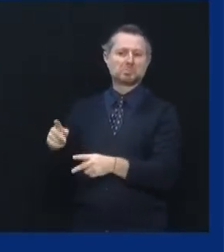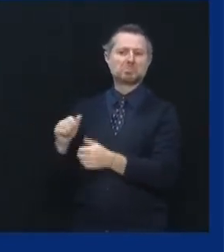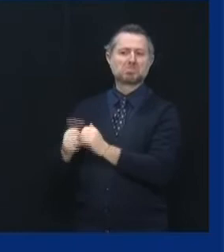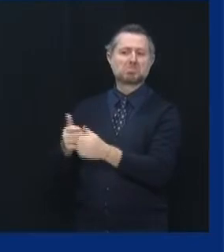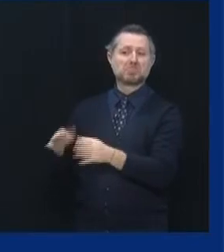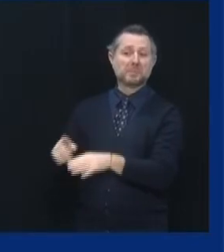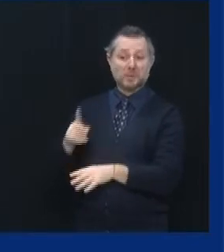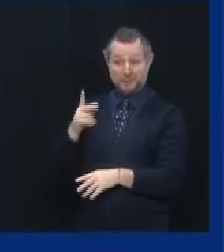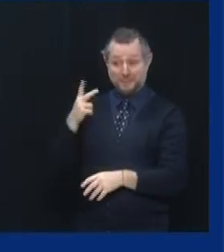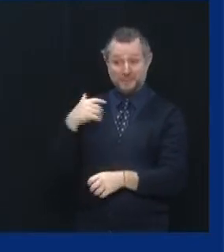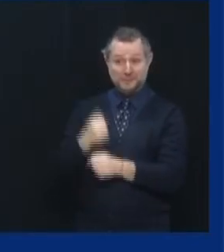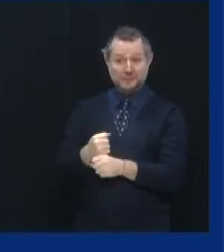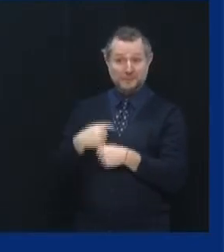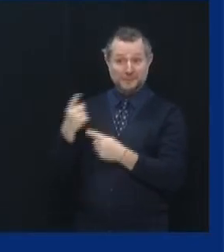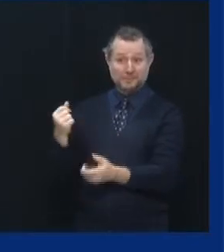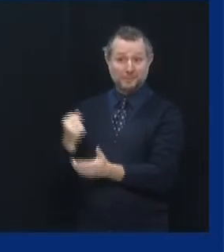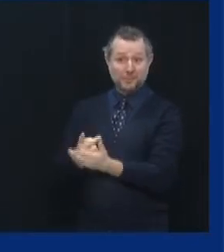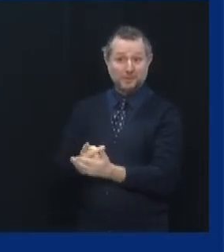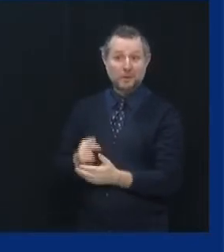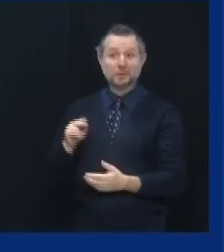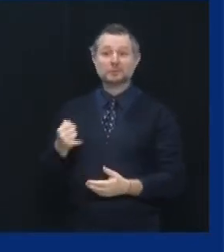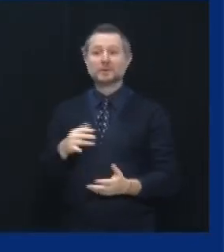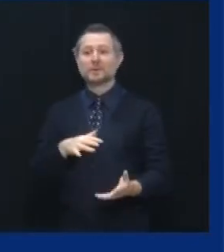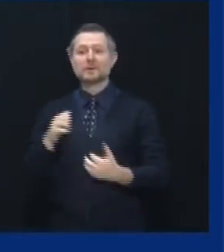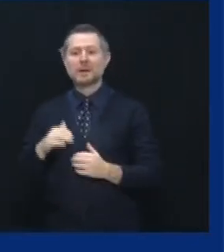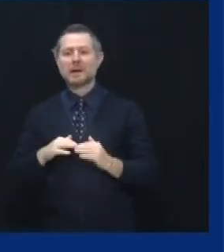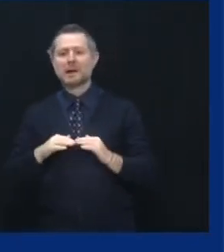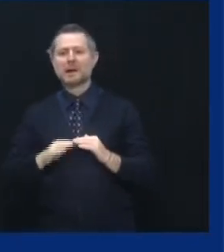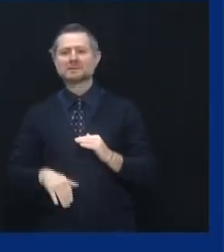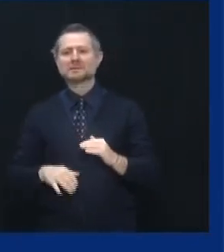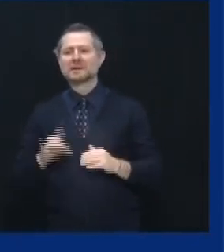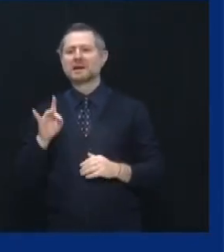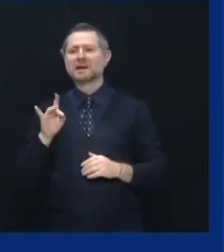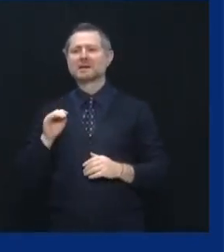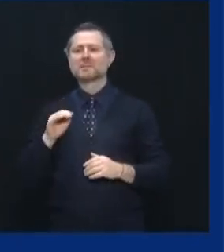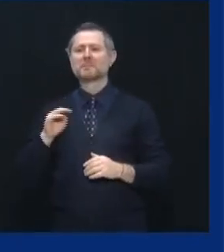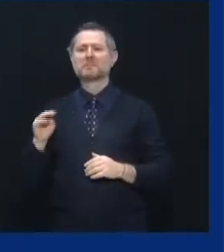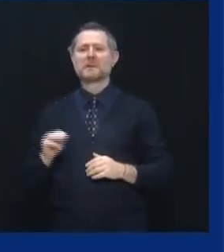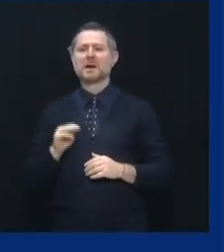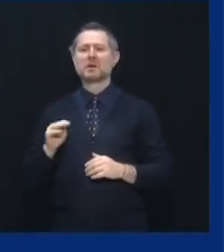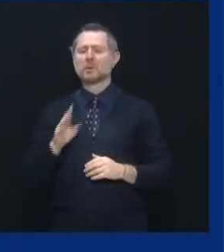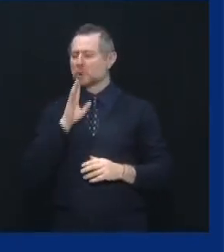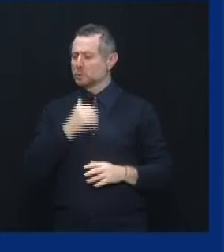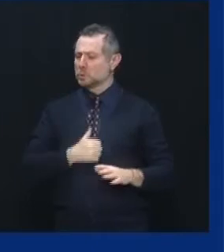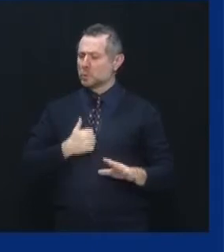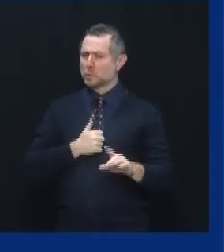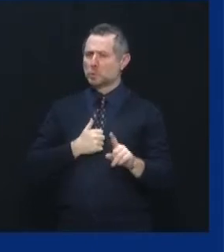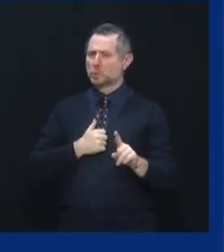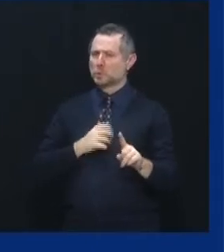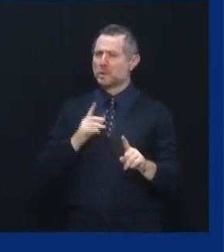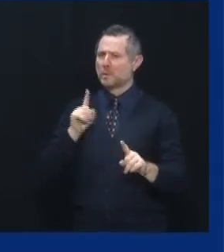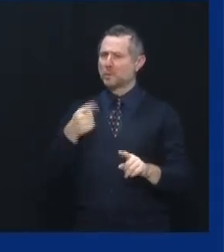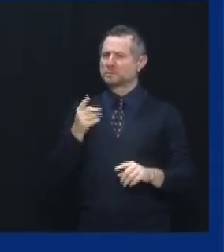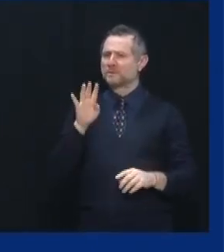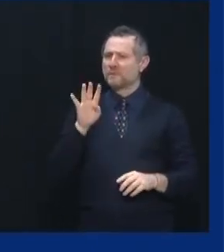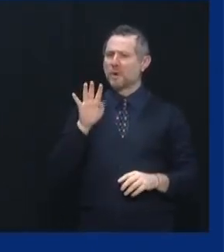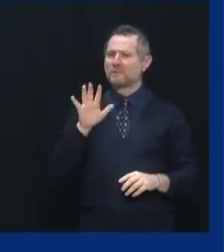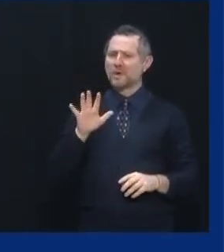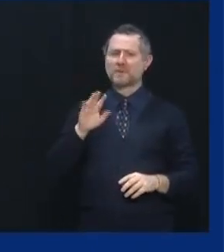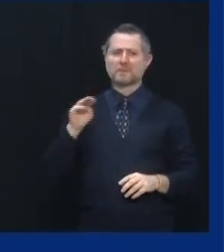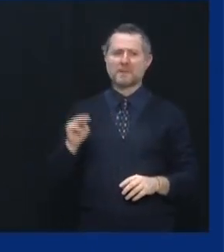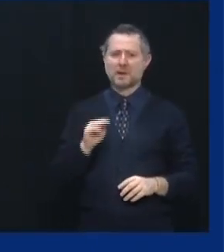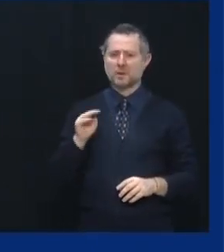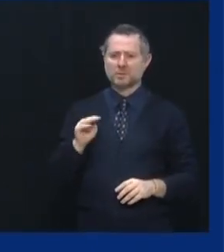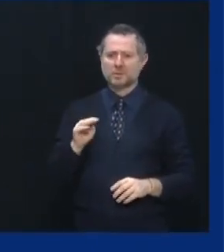sports betting, they've collected less than $80 million, actually only $45 million in 12 months, compared to, you